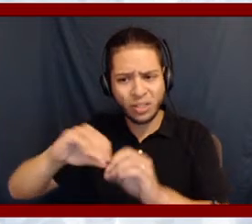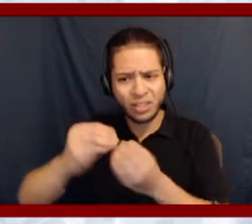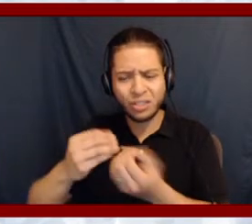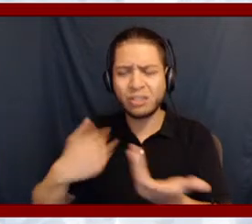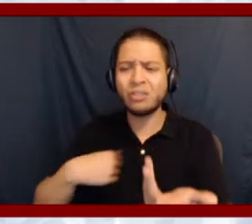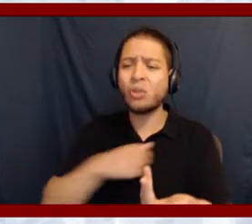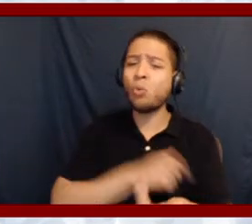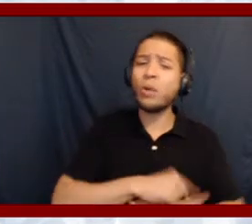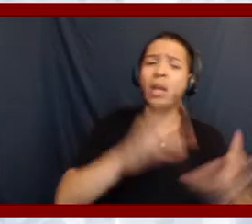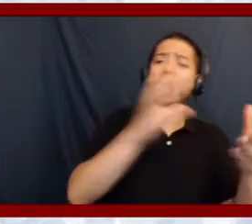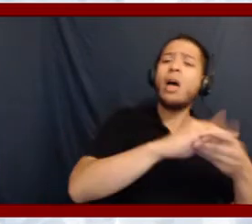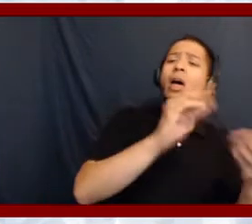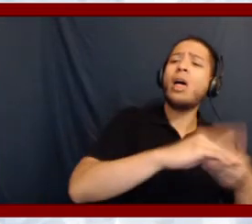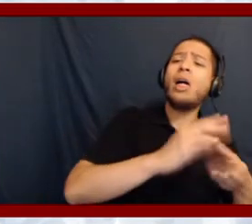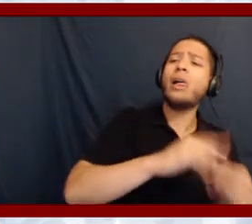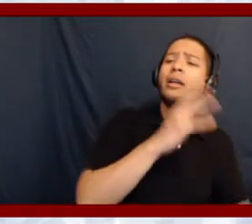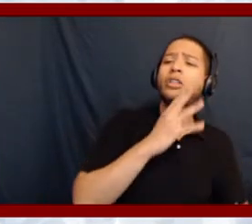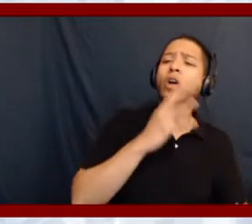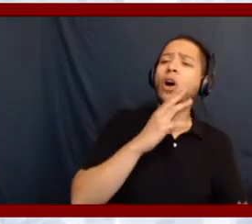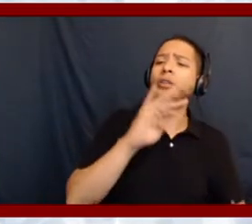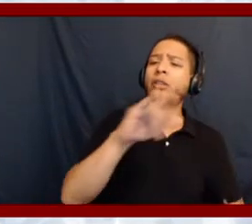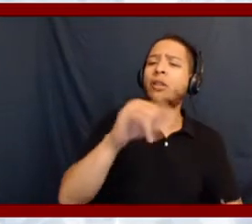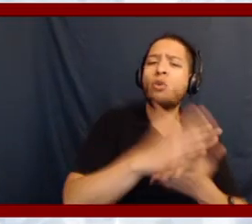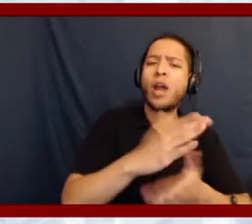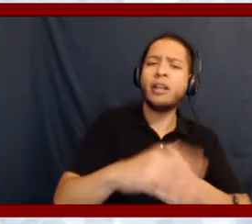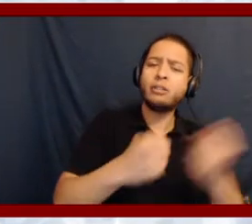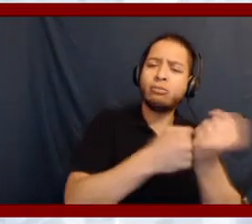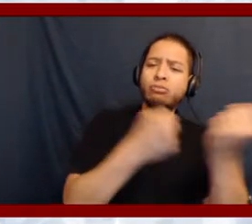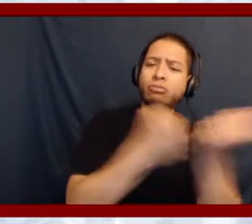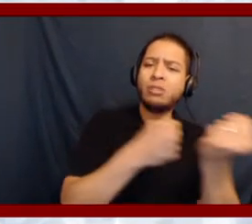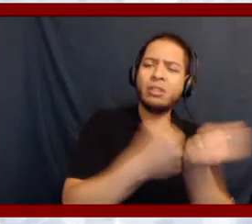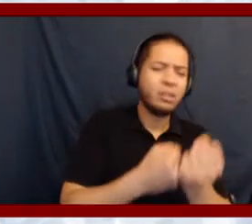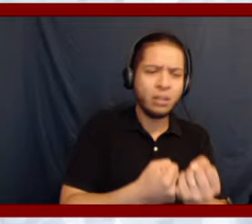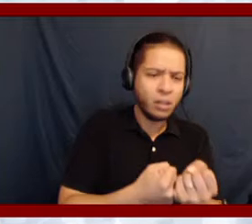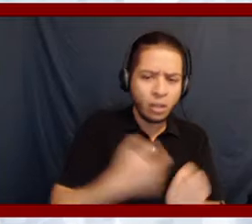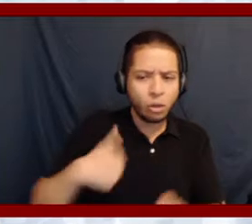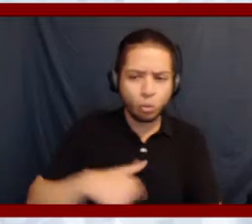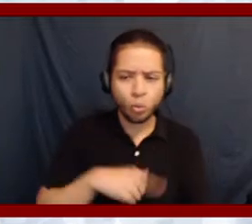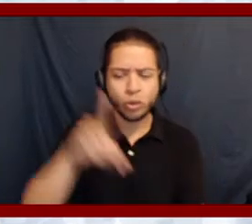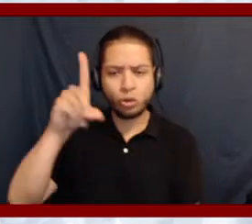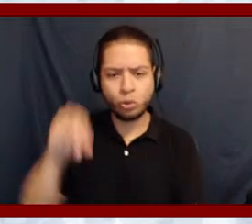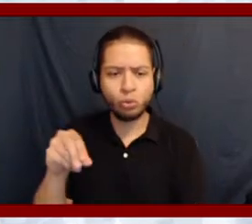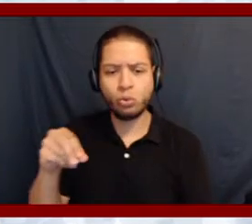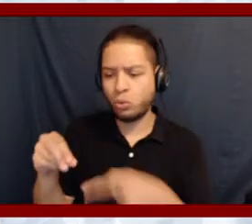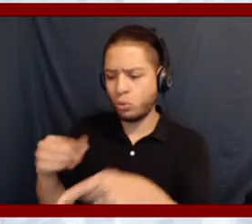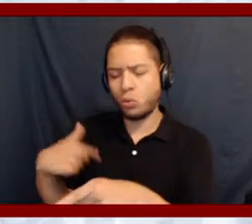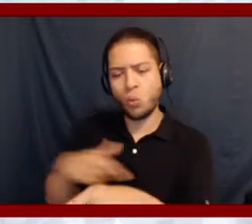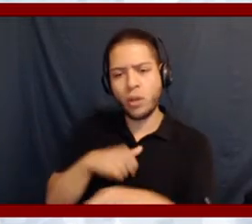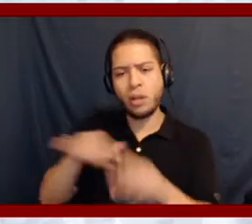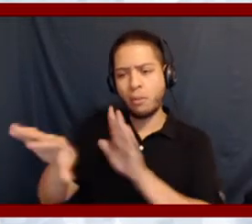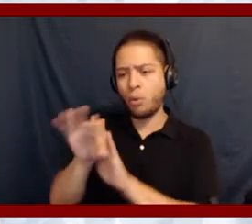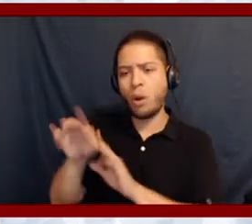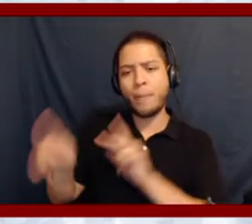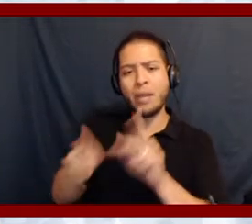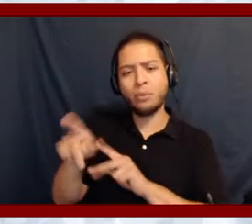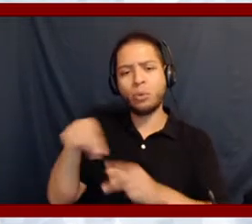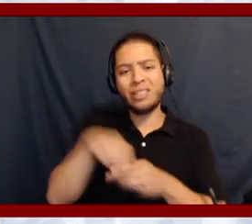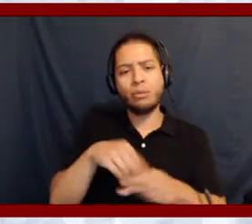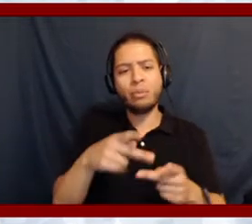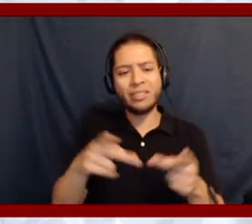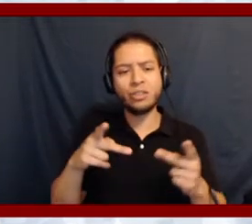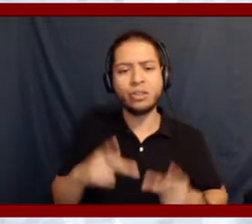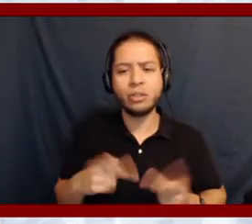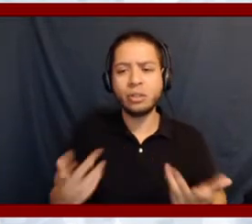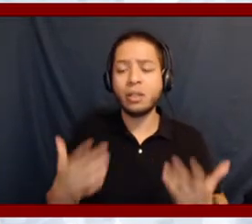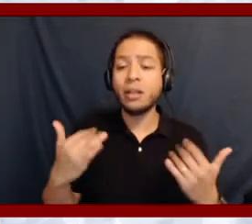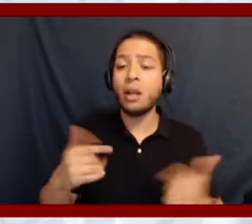if you look at the pattern and practice investigations that we've launched into police departments that show